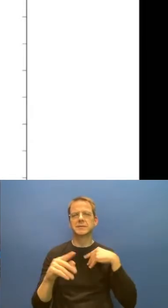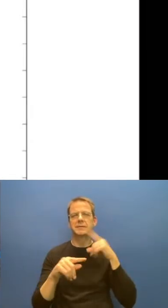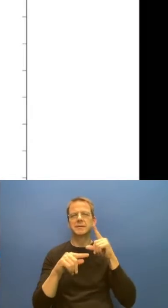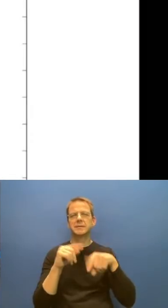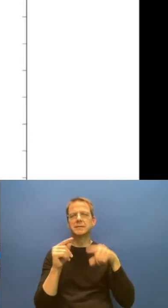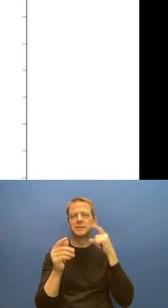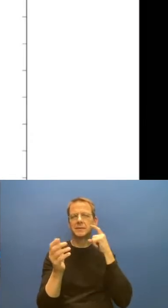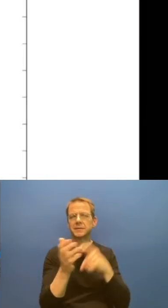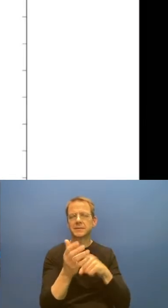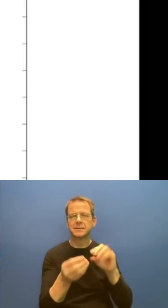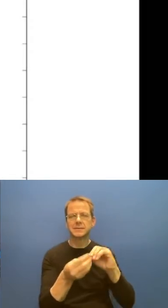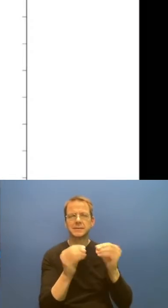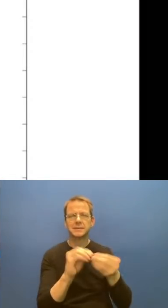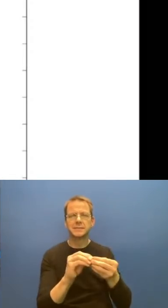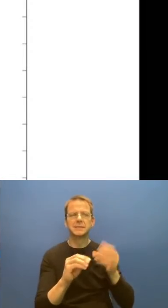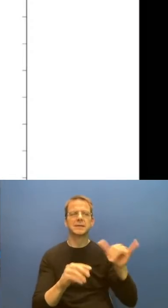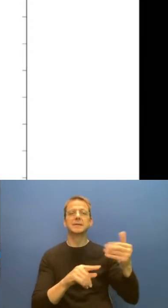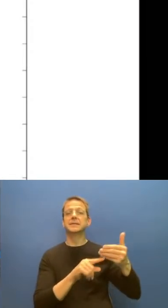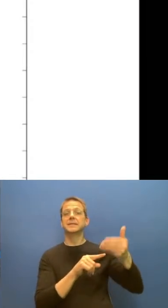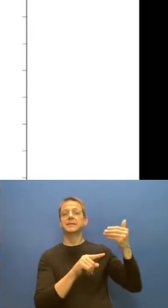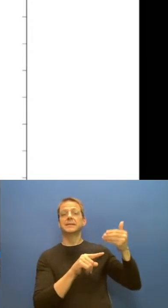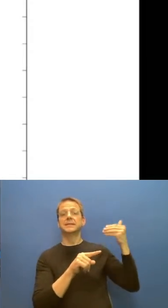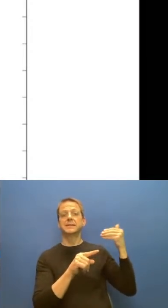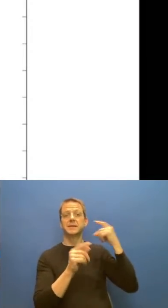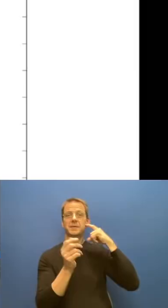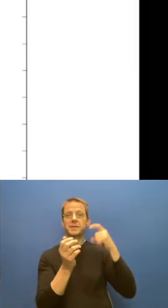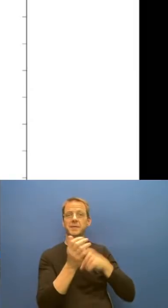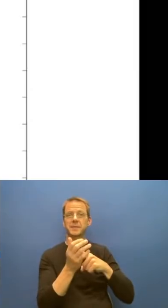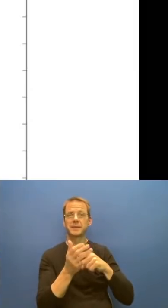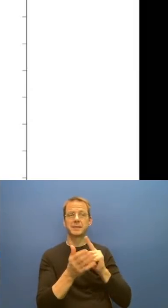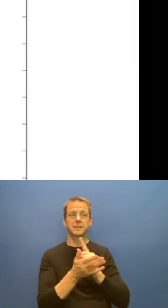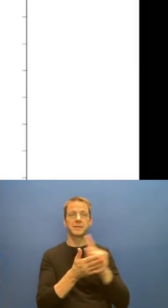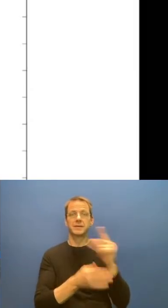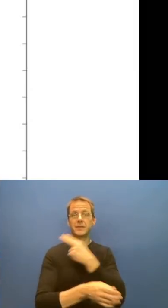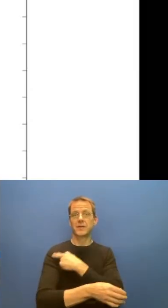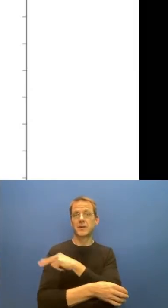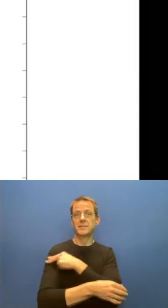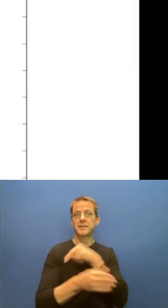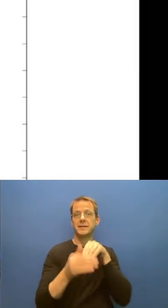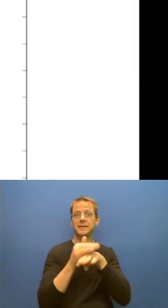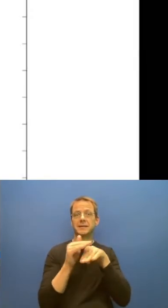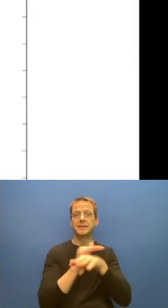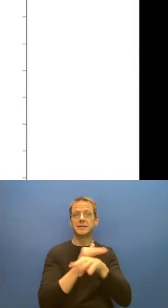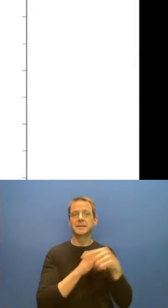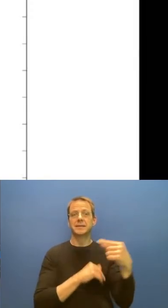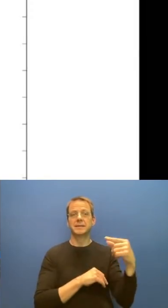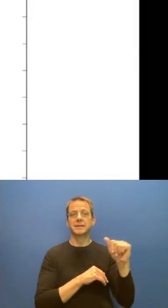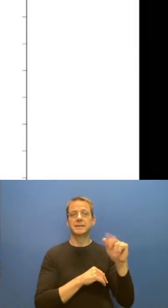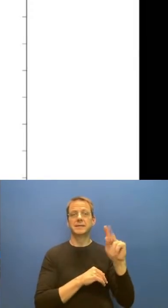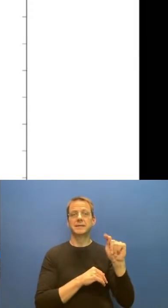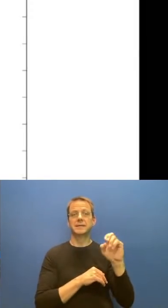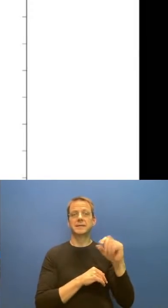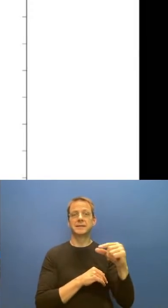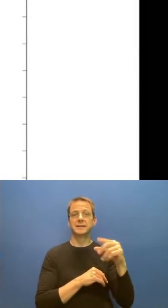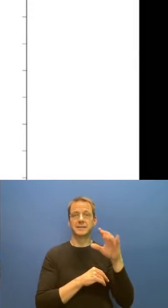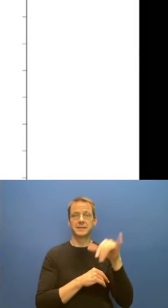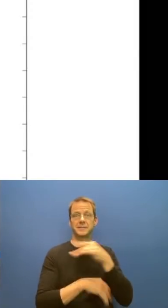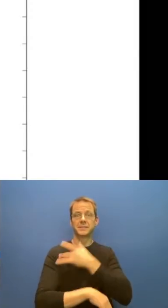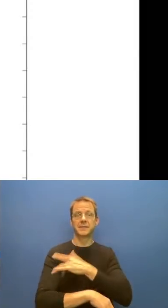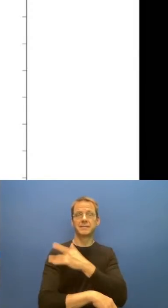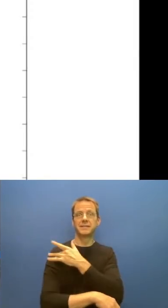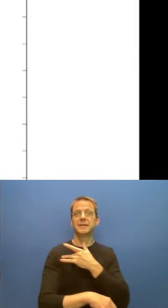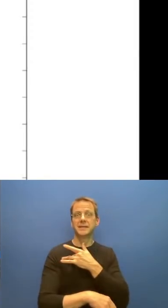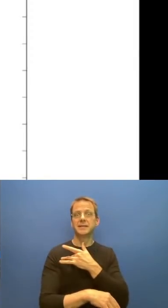is the Gauteng province hospital admissions. You can see it just starting to curve up, but you can see